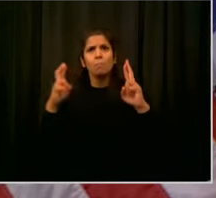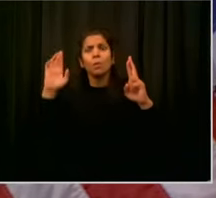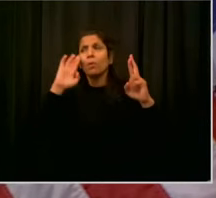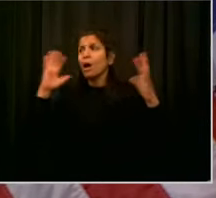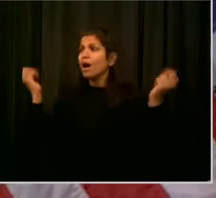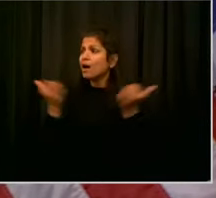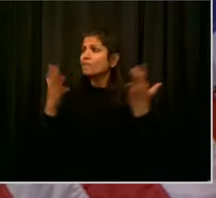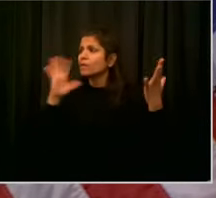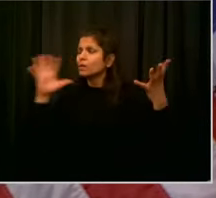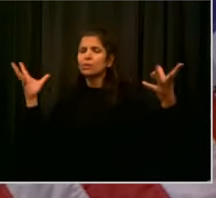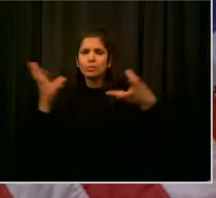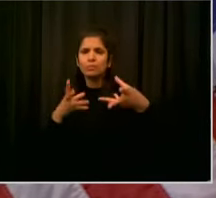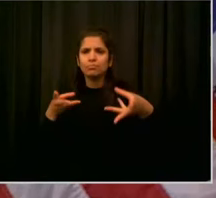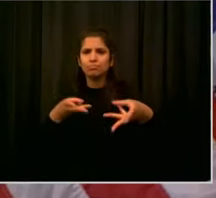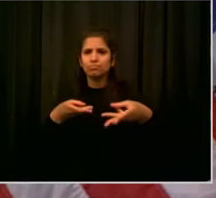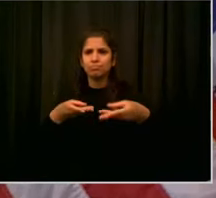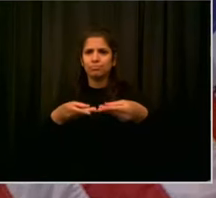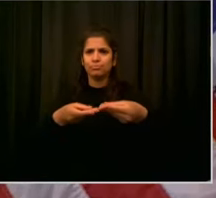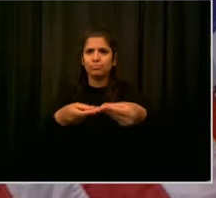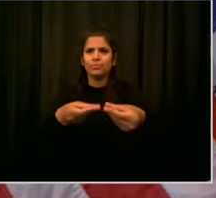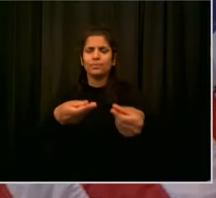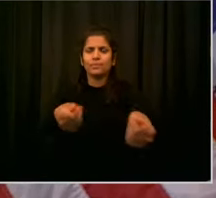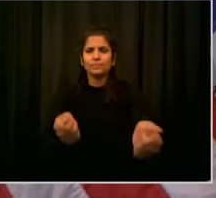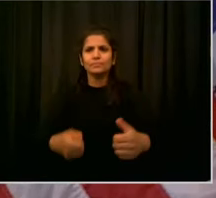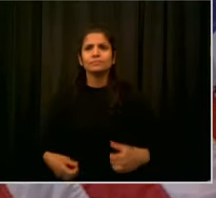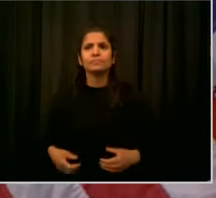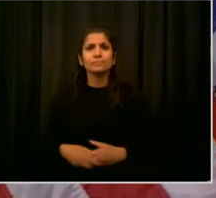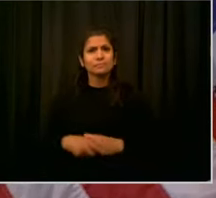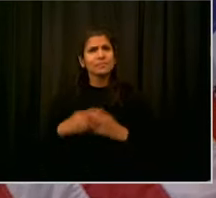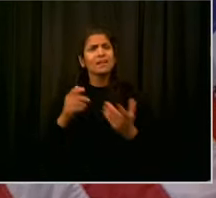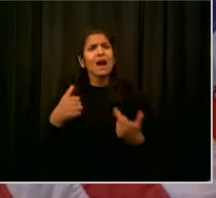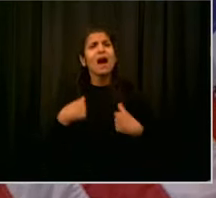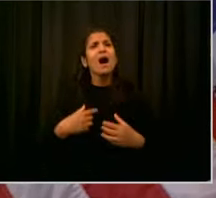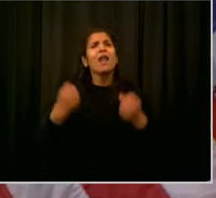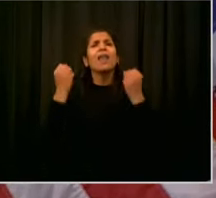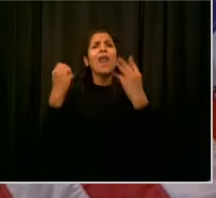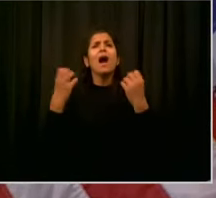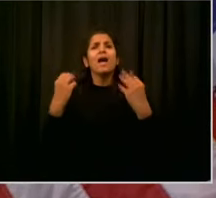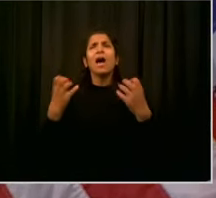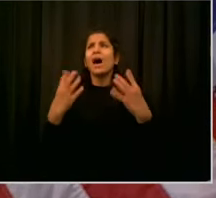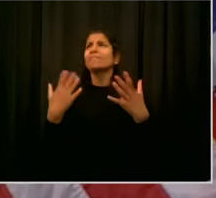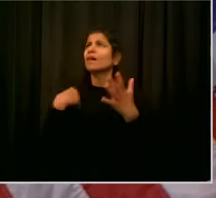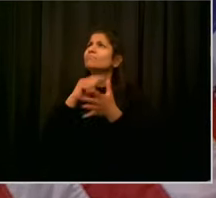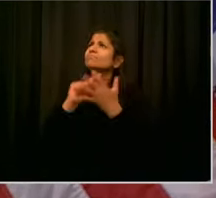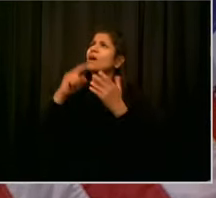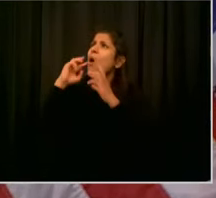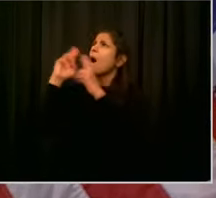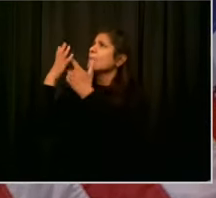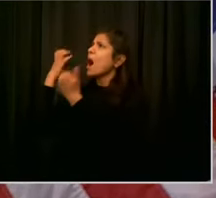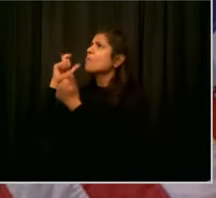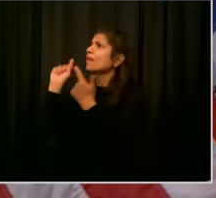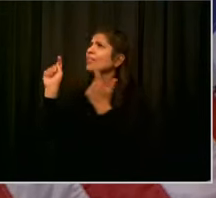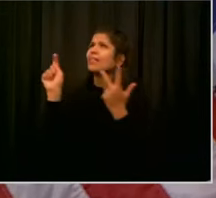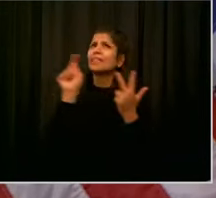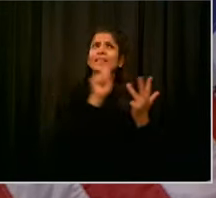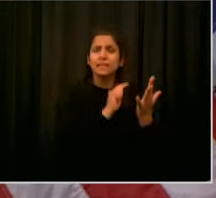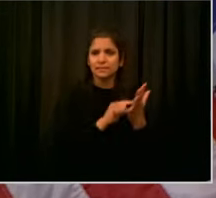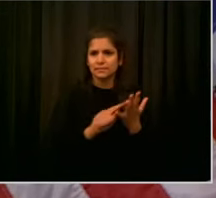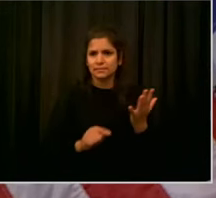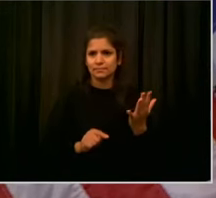can bring these strands together powerfully. I really am. We need a different